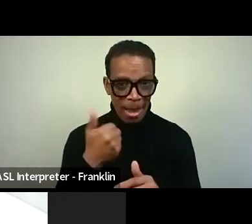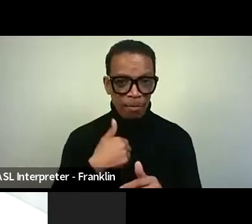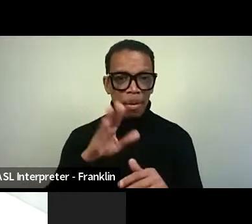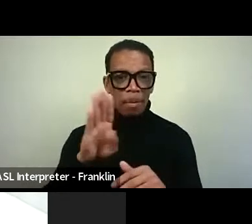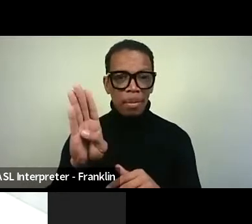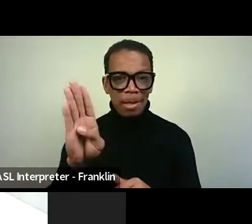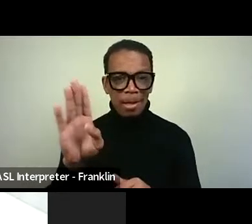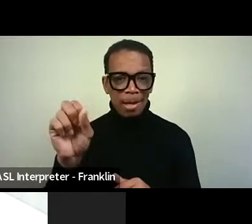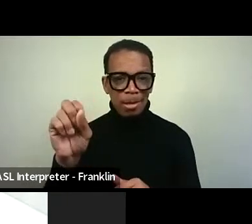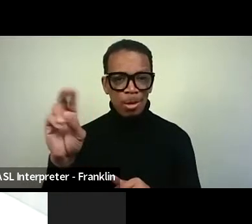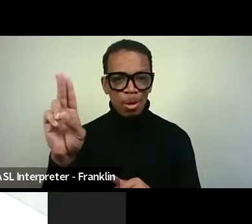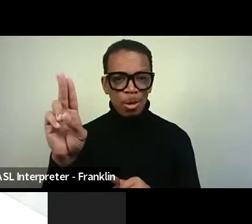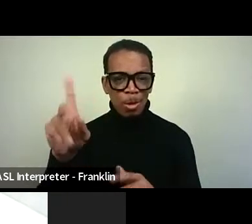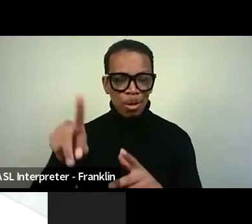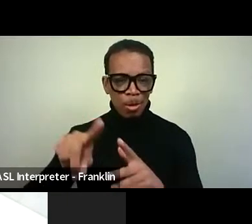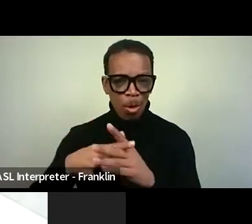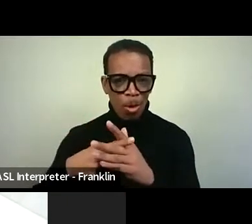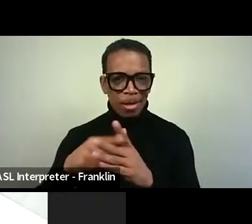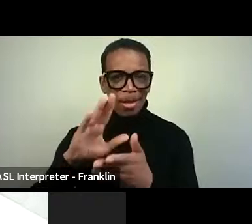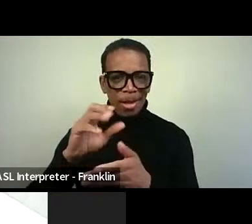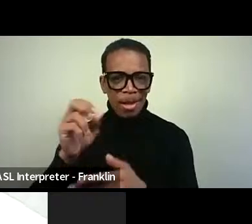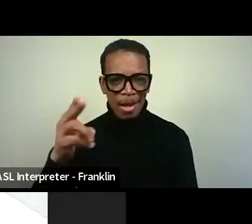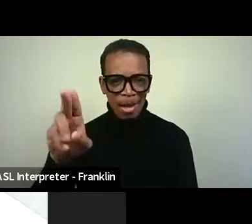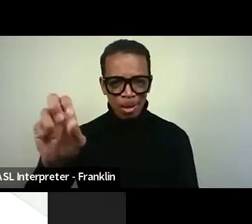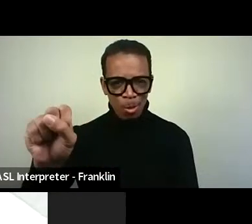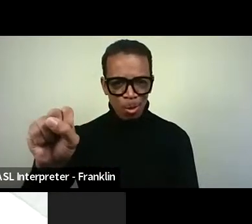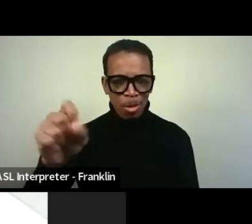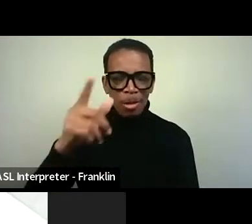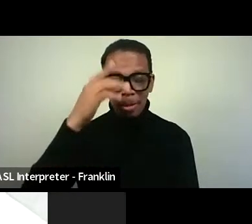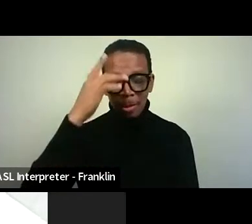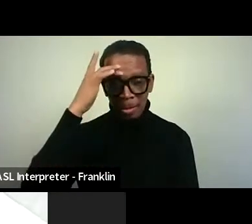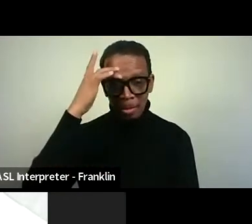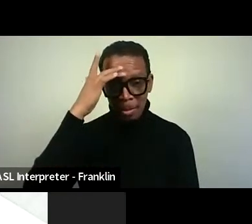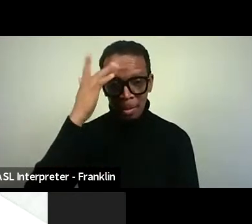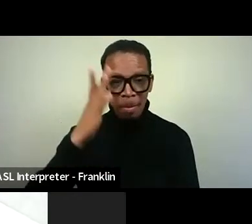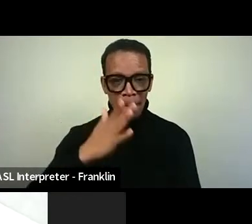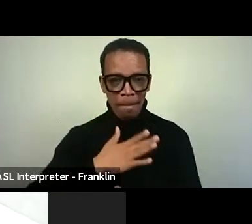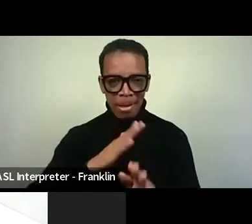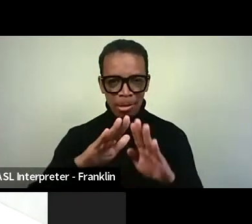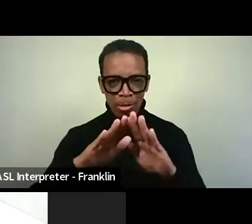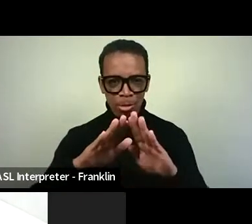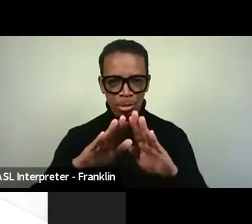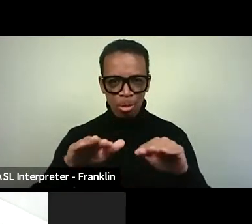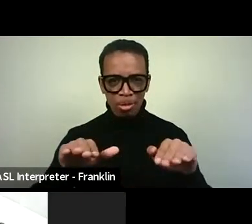started at the high school of which my children attend.